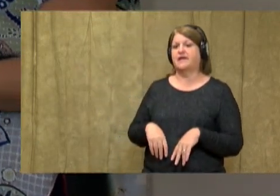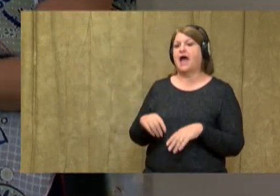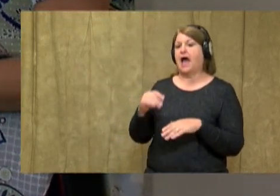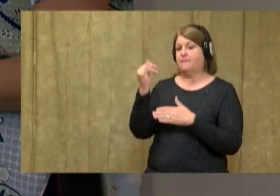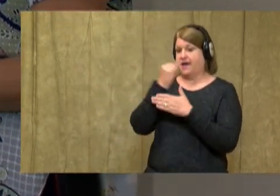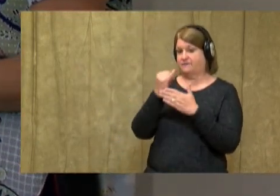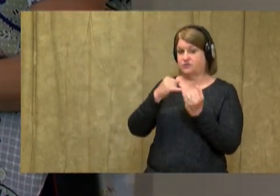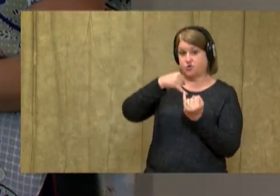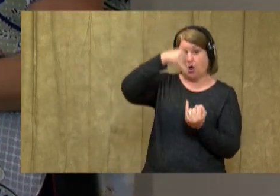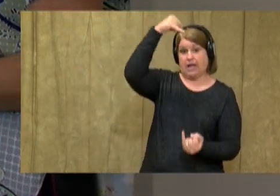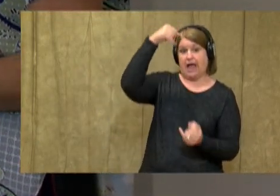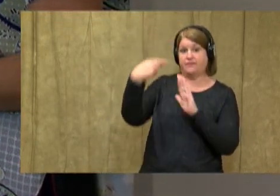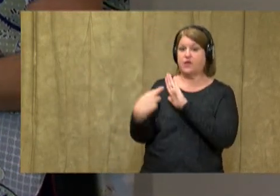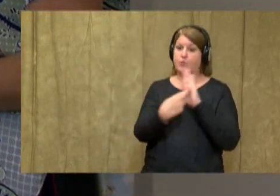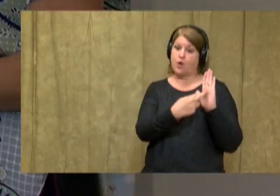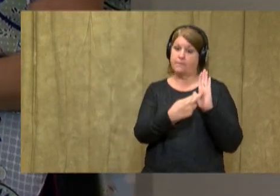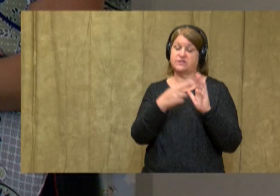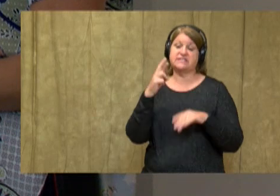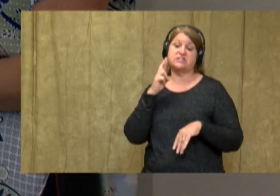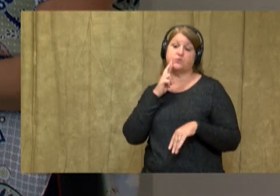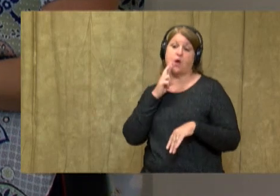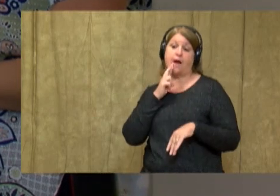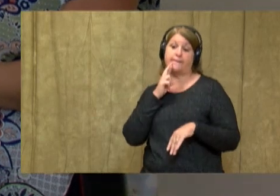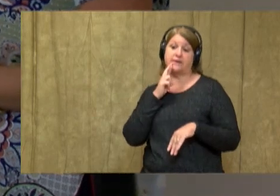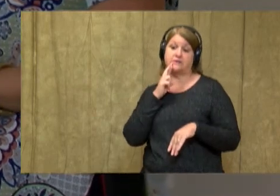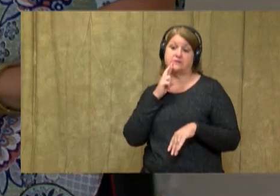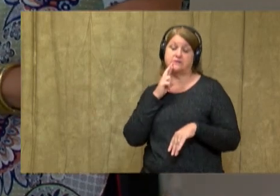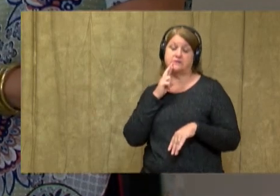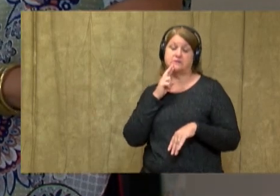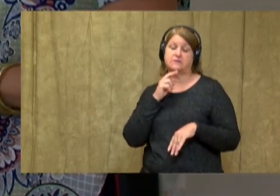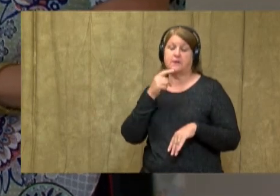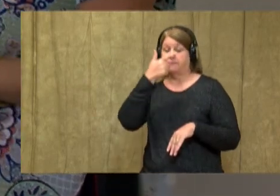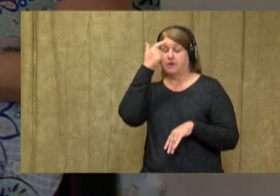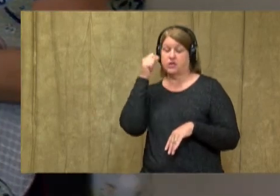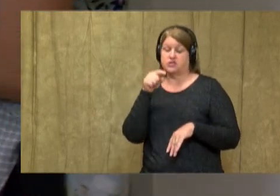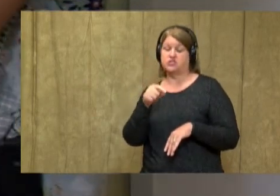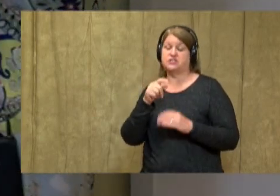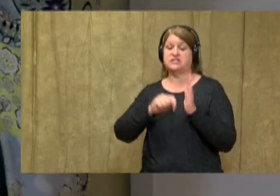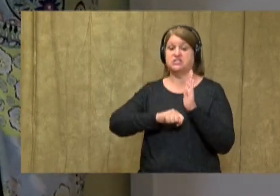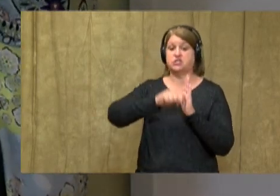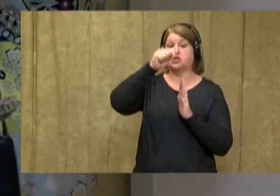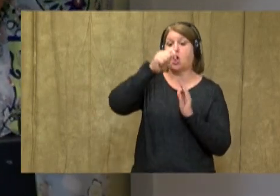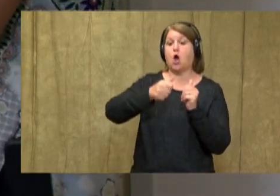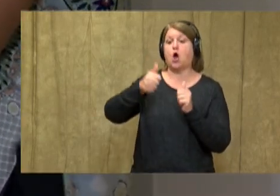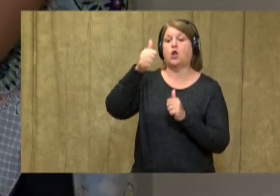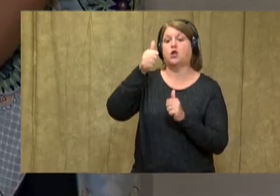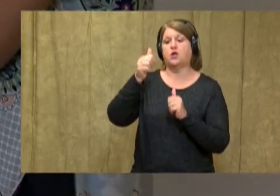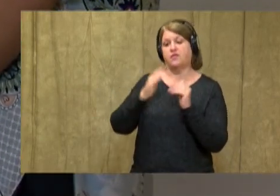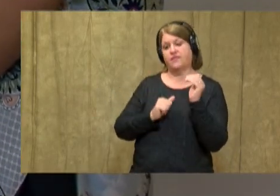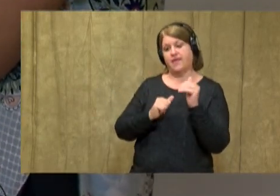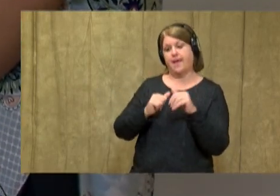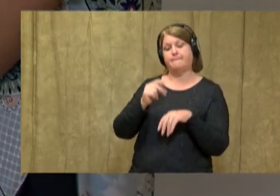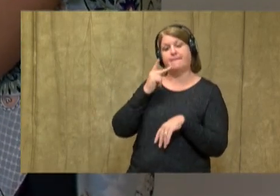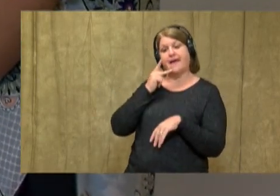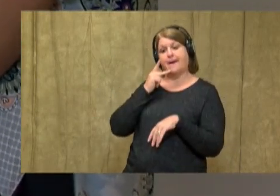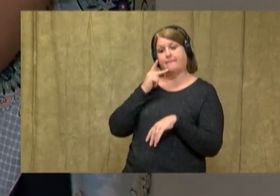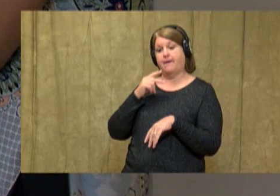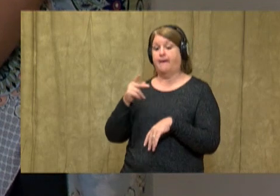Robin, who is taller than Pam. Pam is taller than